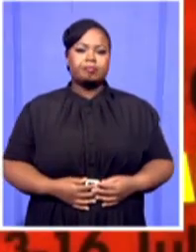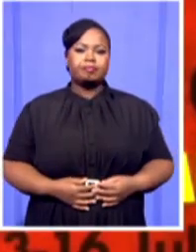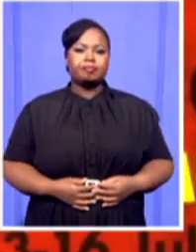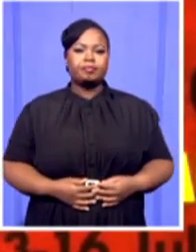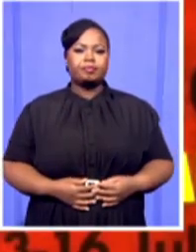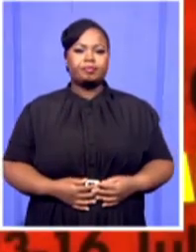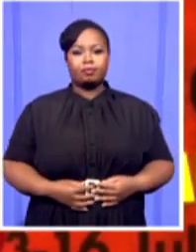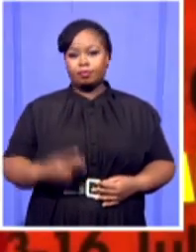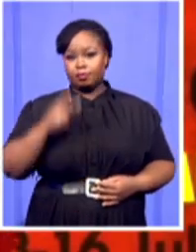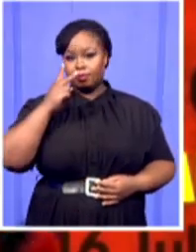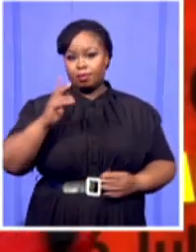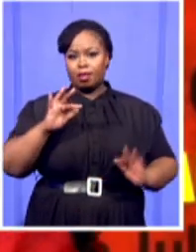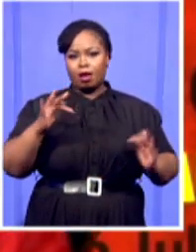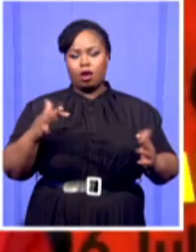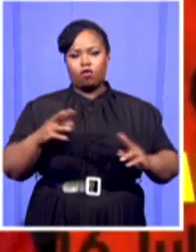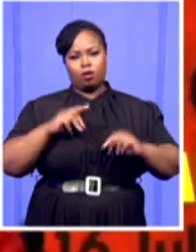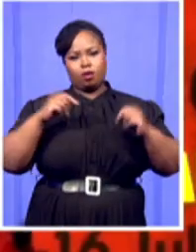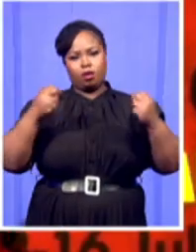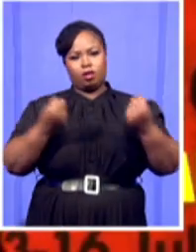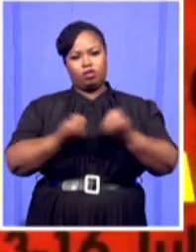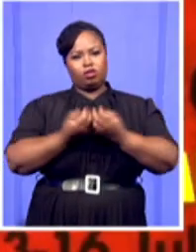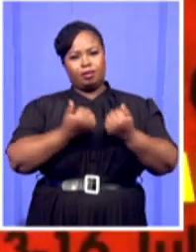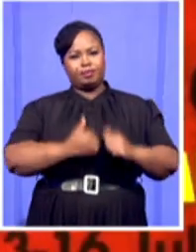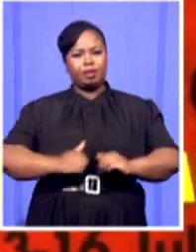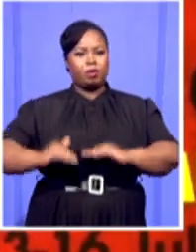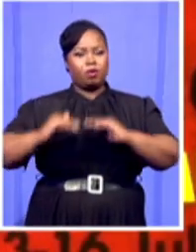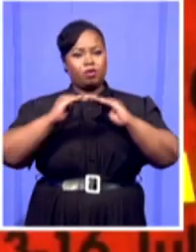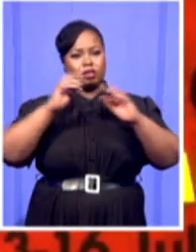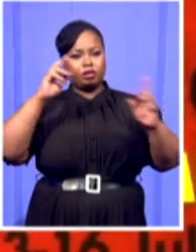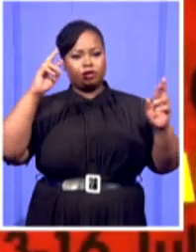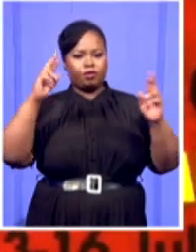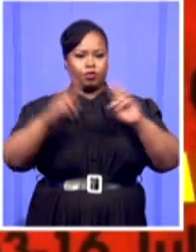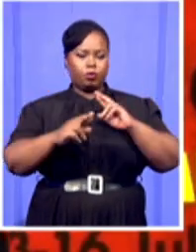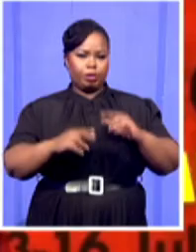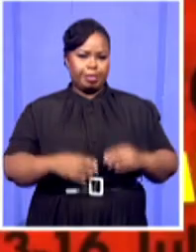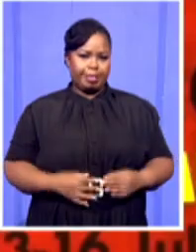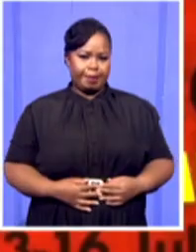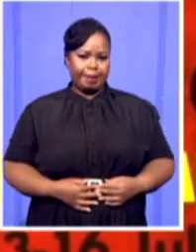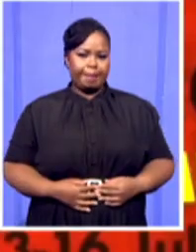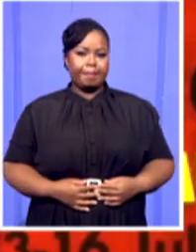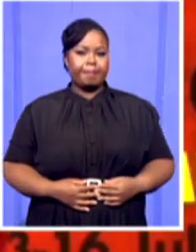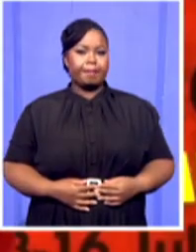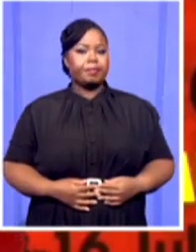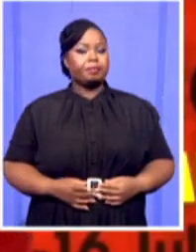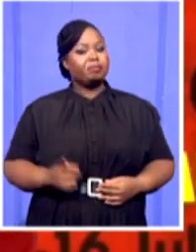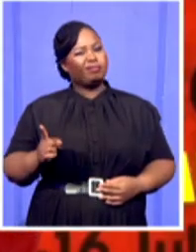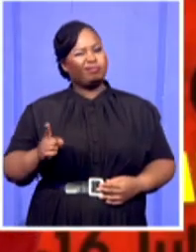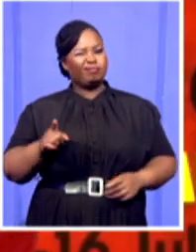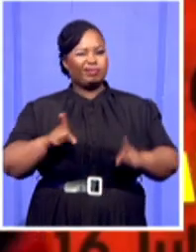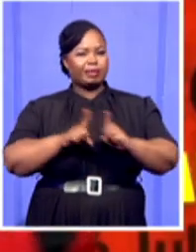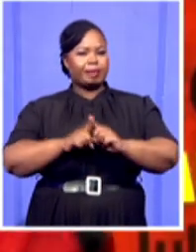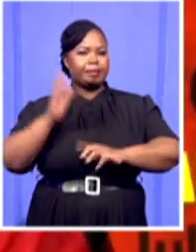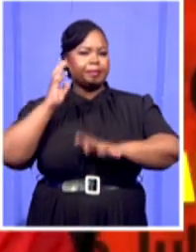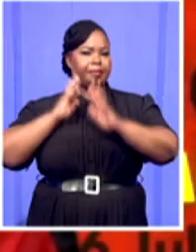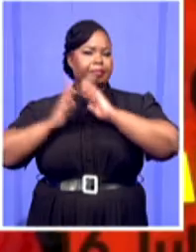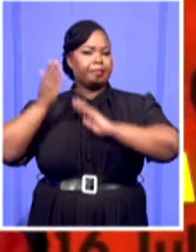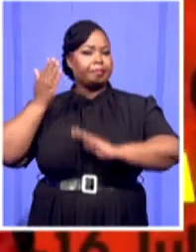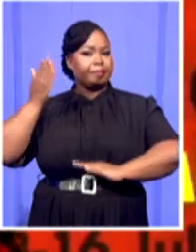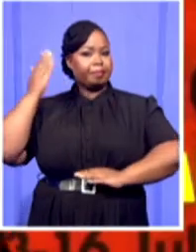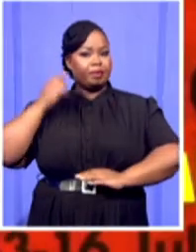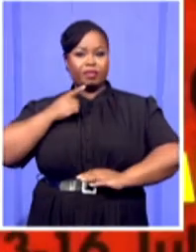the state of our national democratic revolution. And as historically correctly